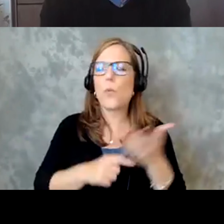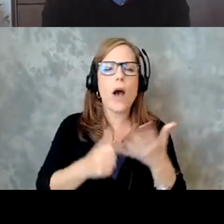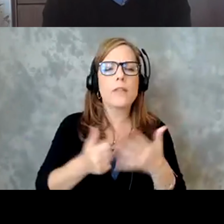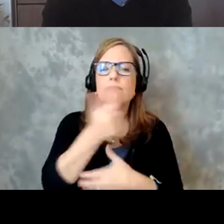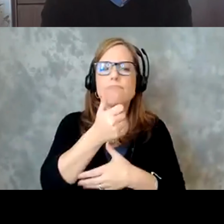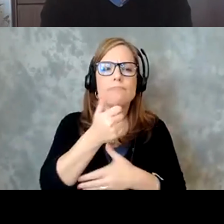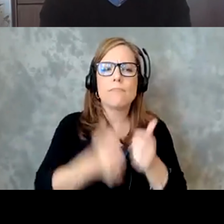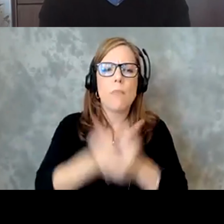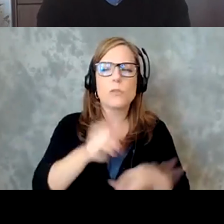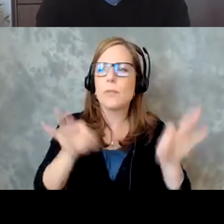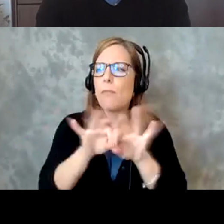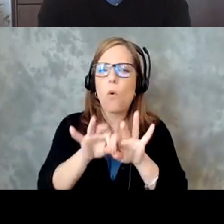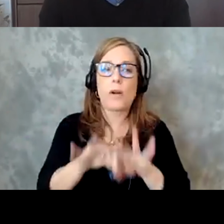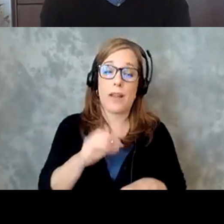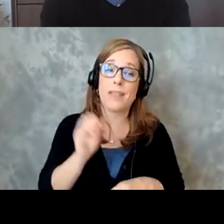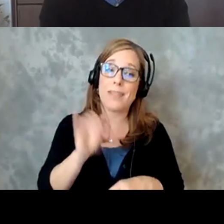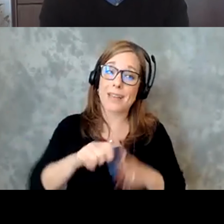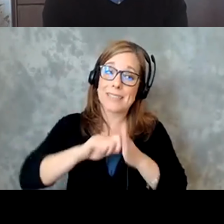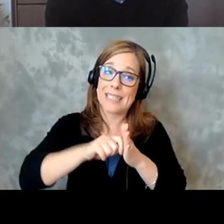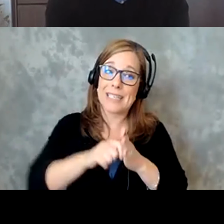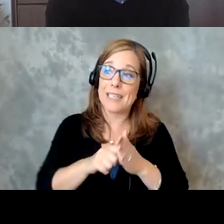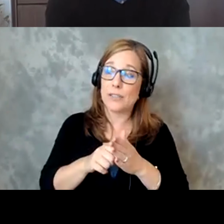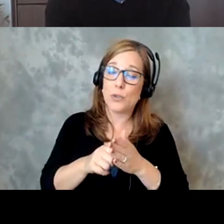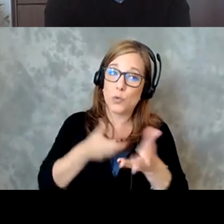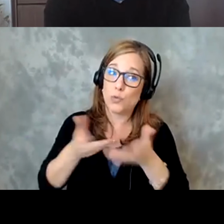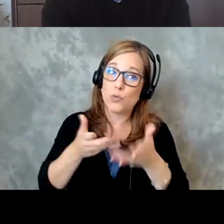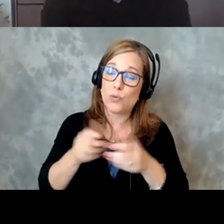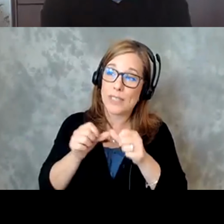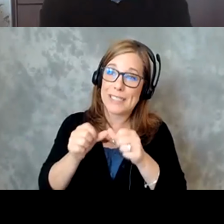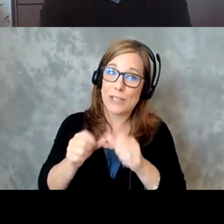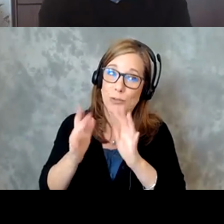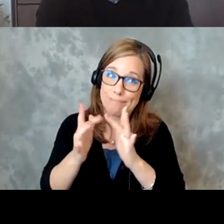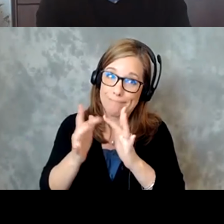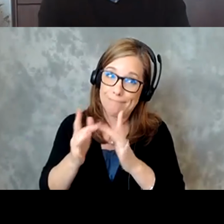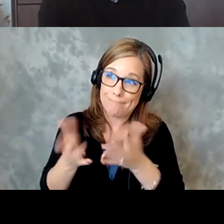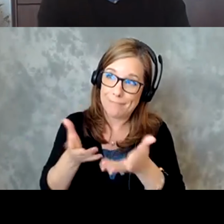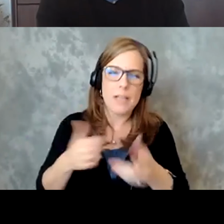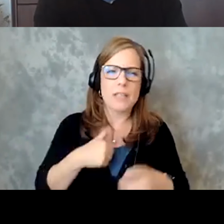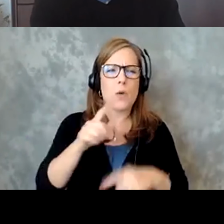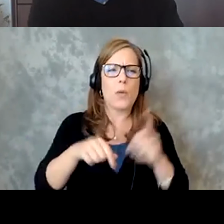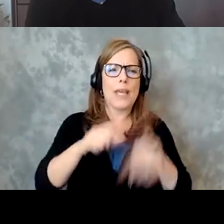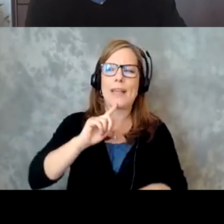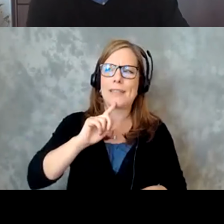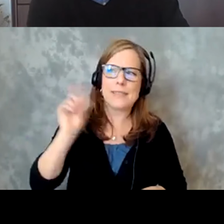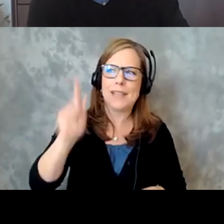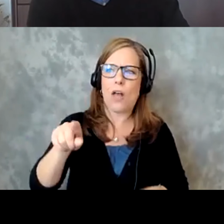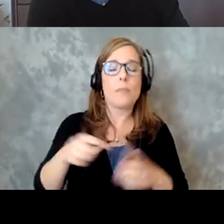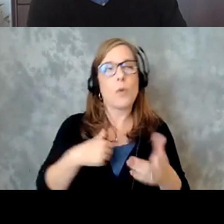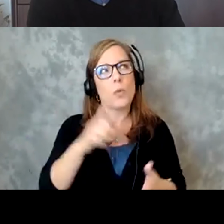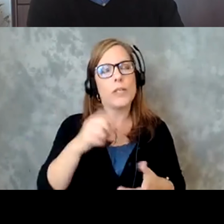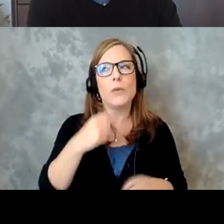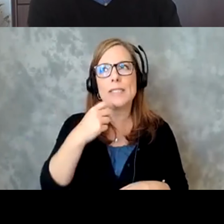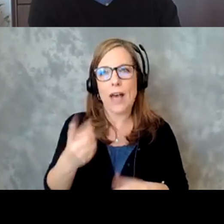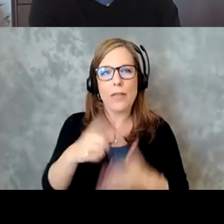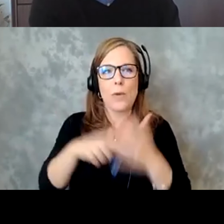to keeping them engaged, because we can't really tell them what they we do tell them what they need, but we really